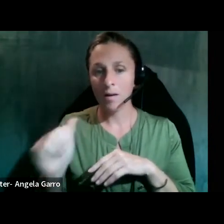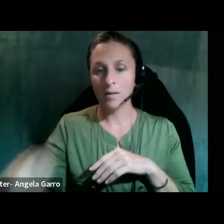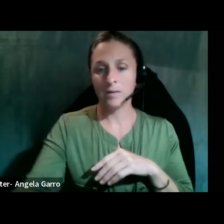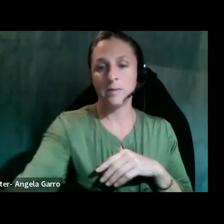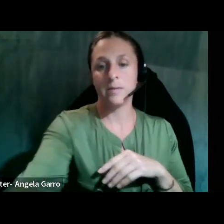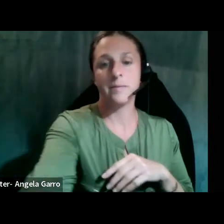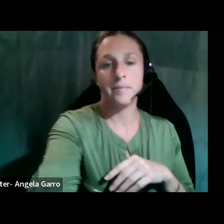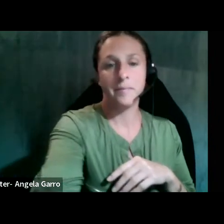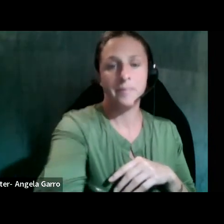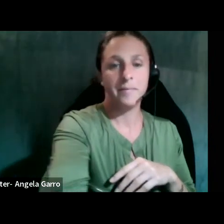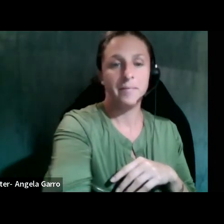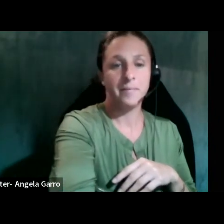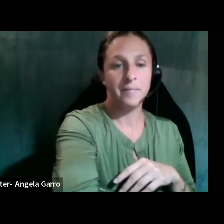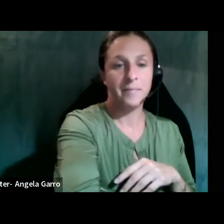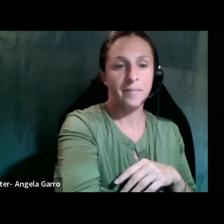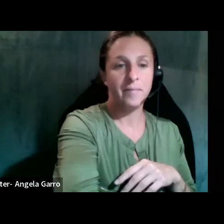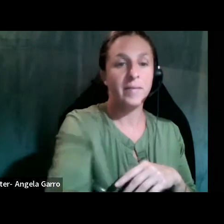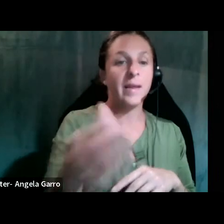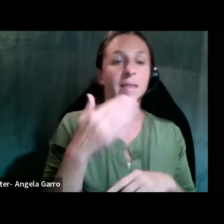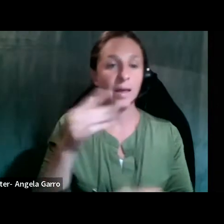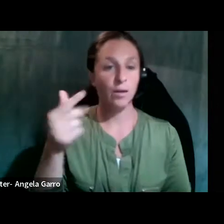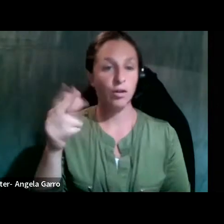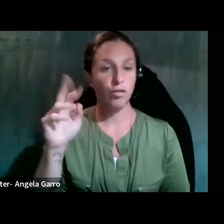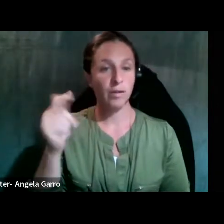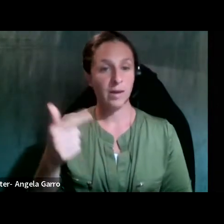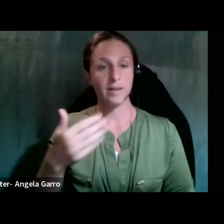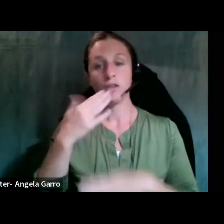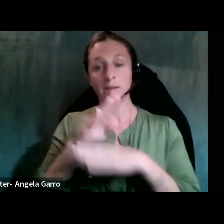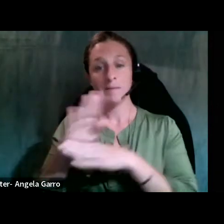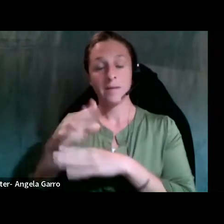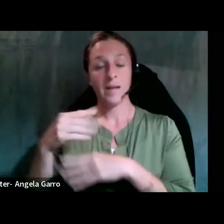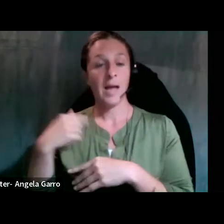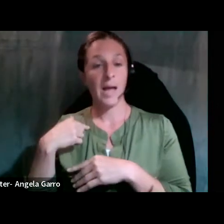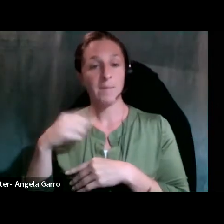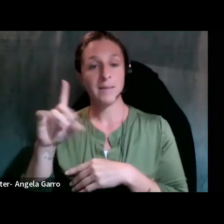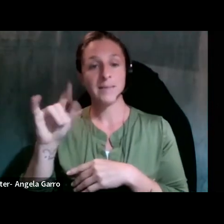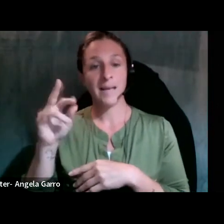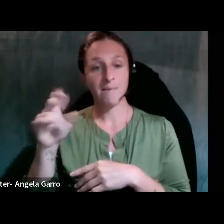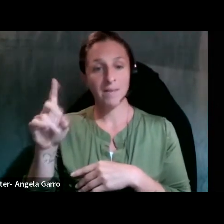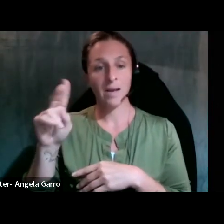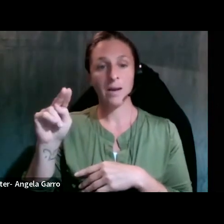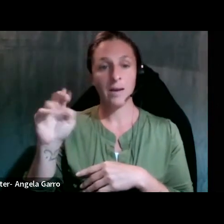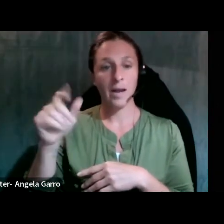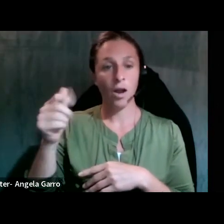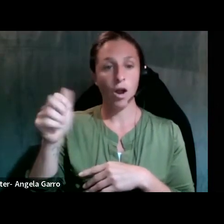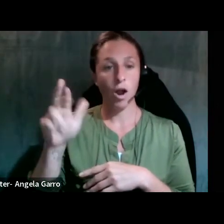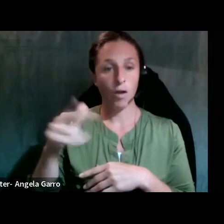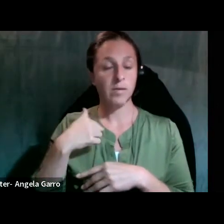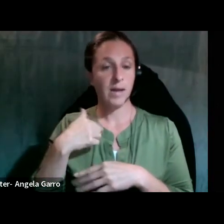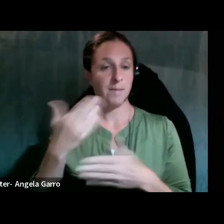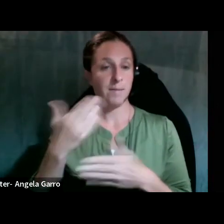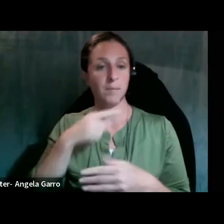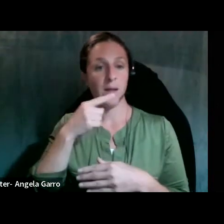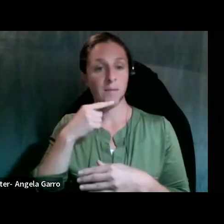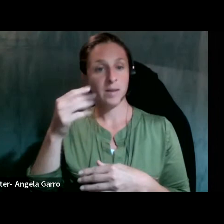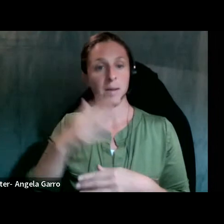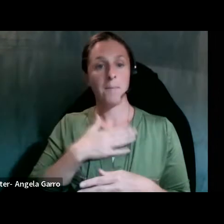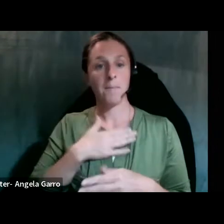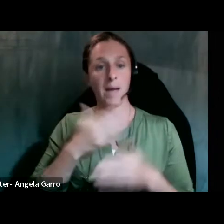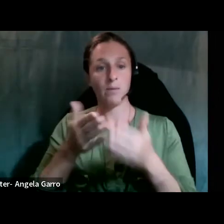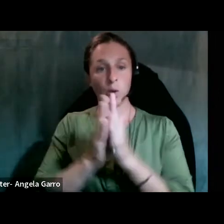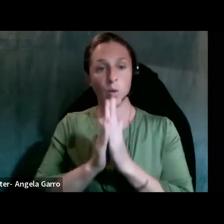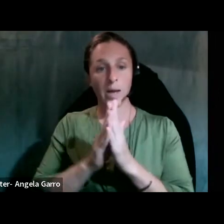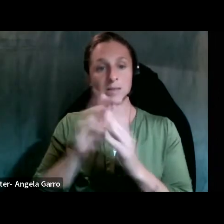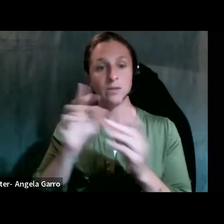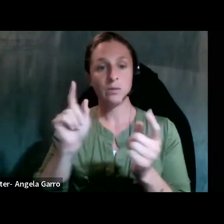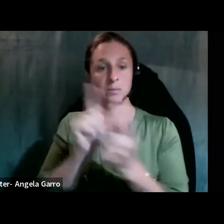Thank you, Greg. Good evening. I'm David Nagar. I'm here publicly because my request to meet with each of you